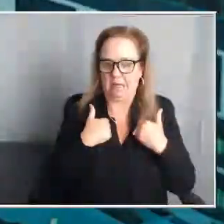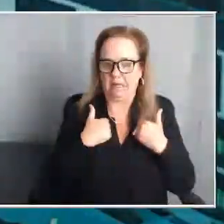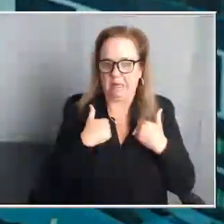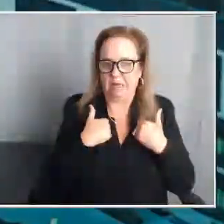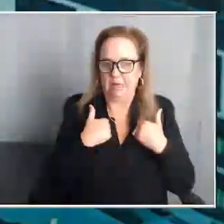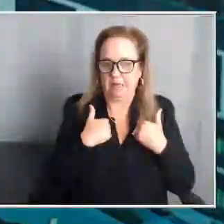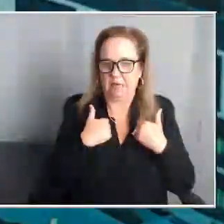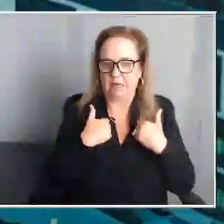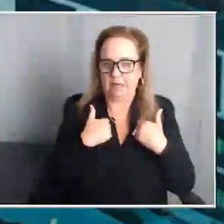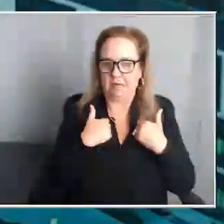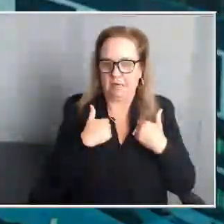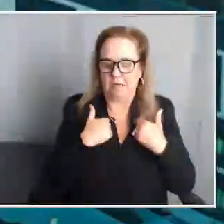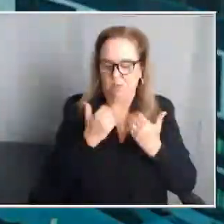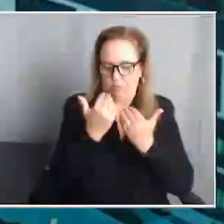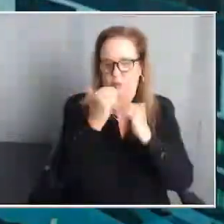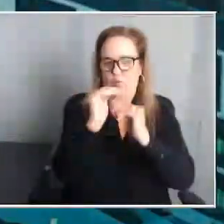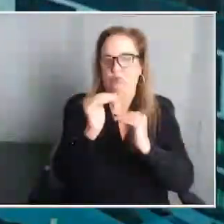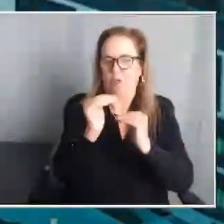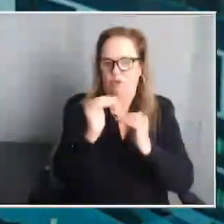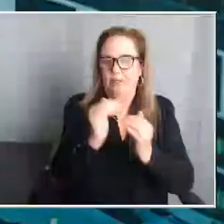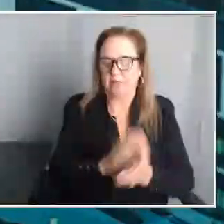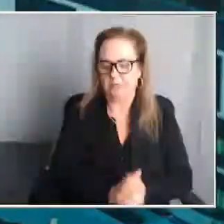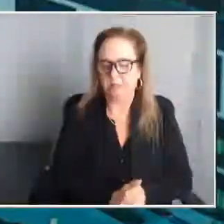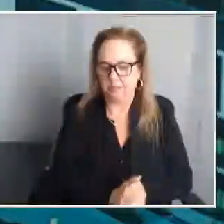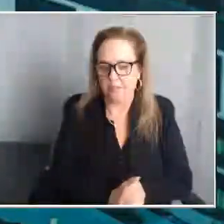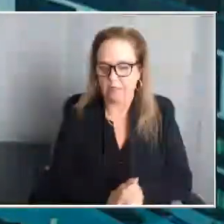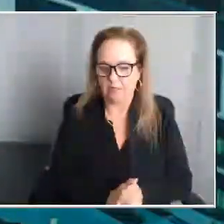some restrictions.